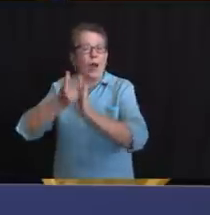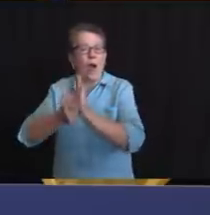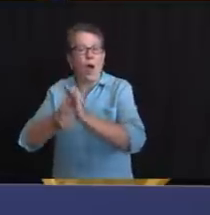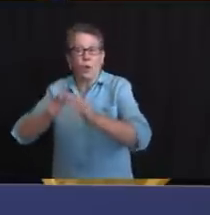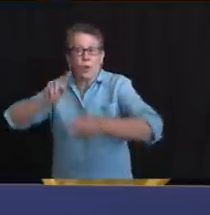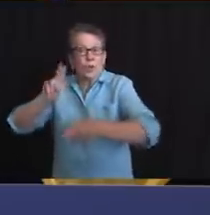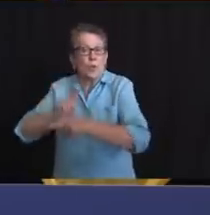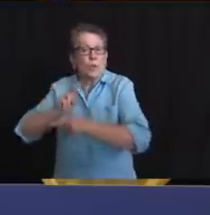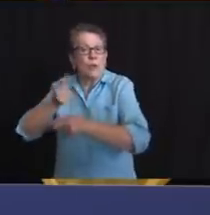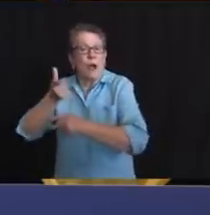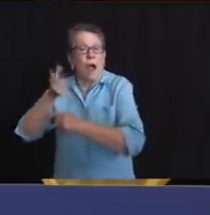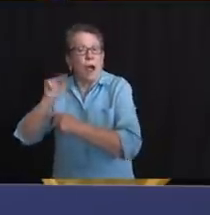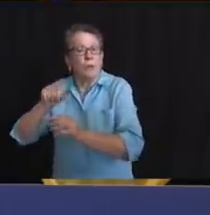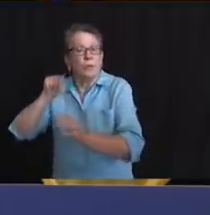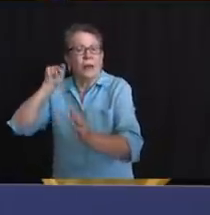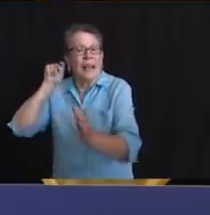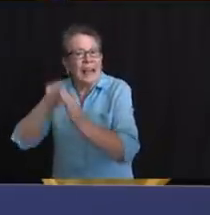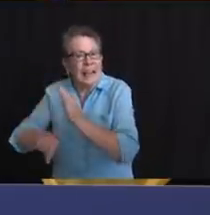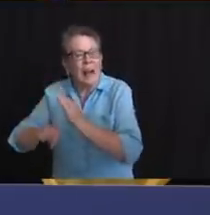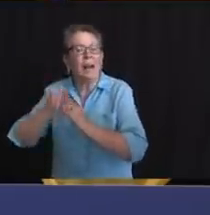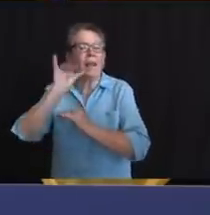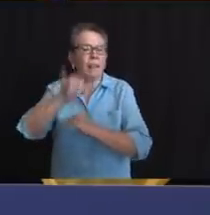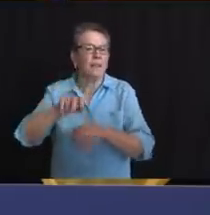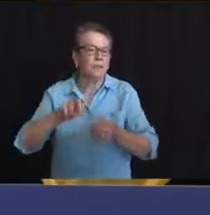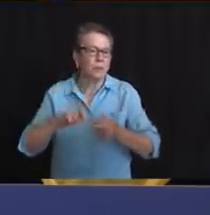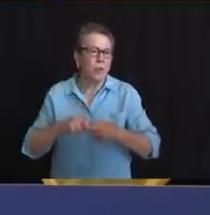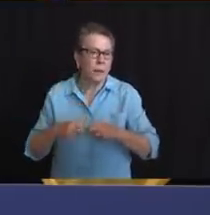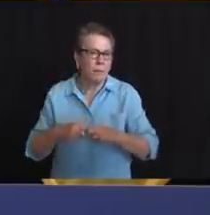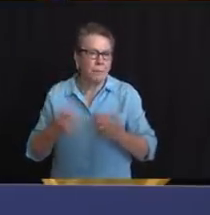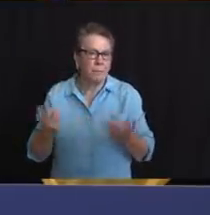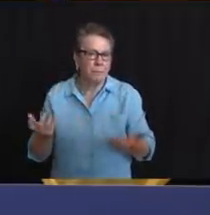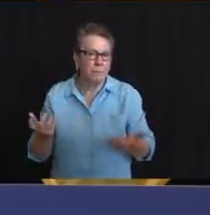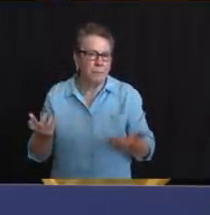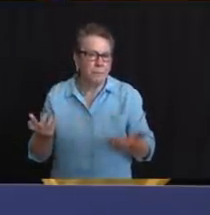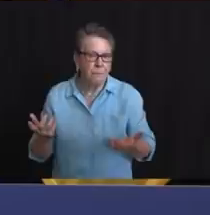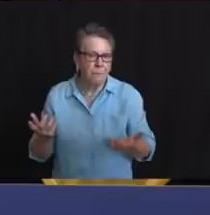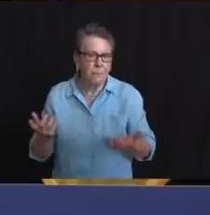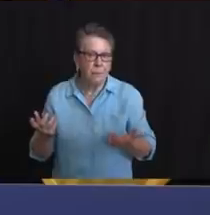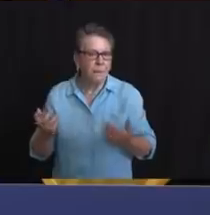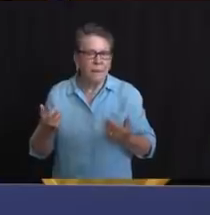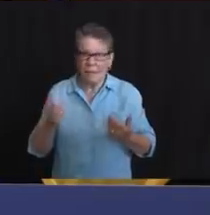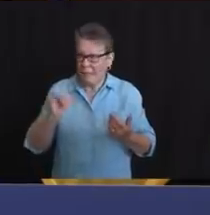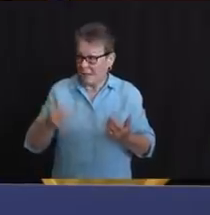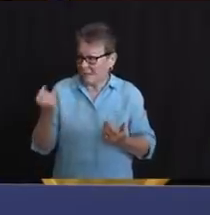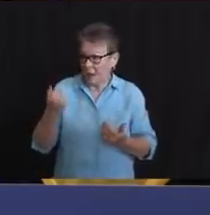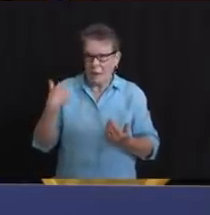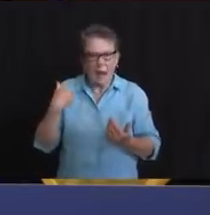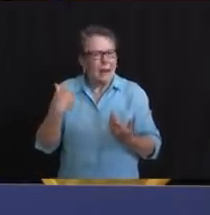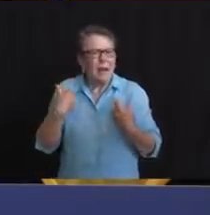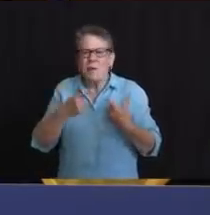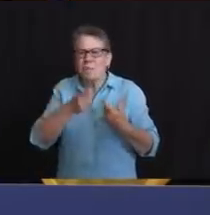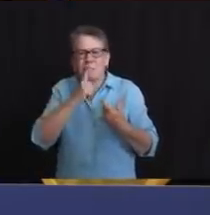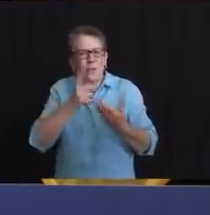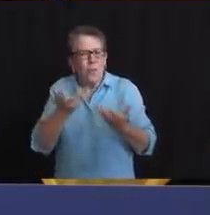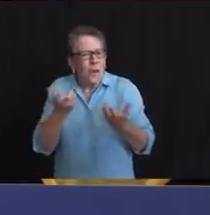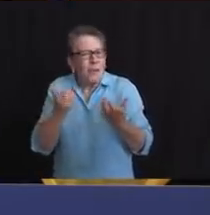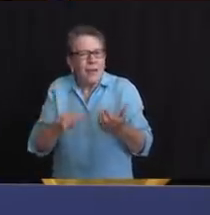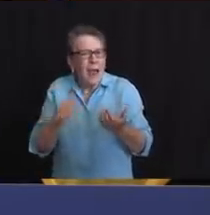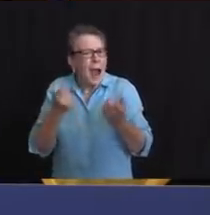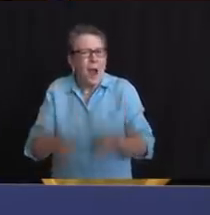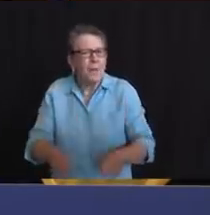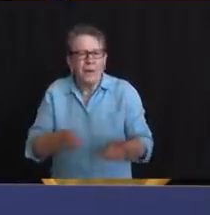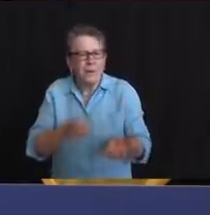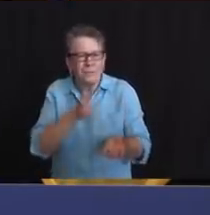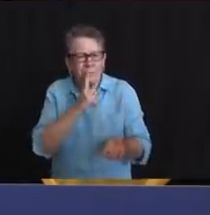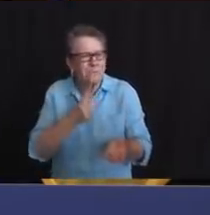as what happened on Saturday night from happening. I didn't say this, but it is worth repeating. I